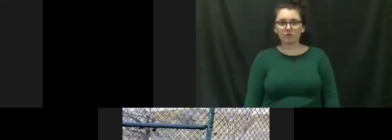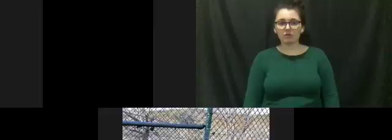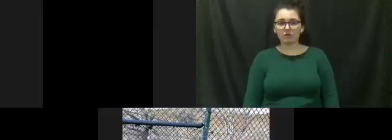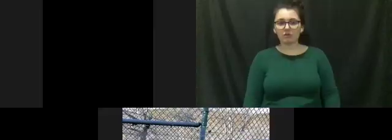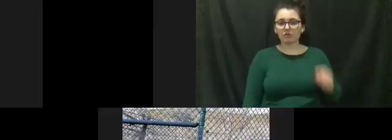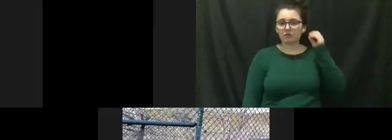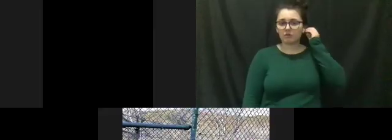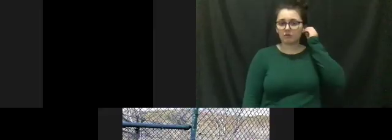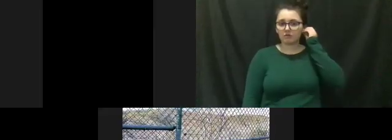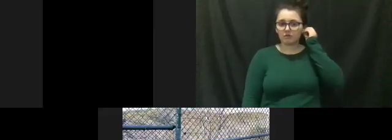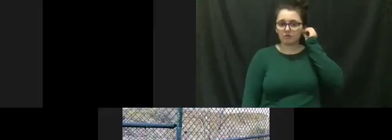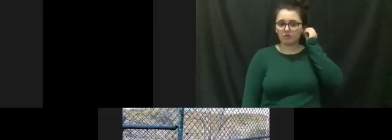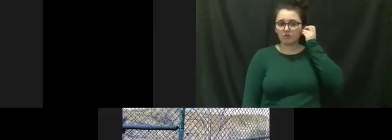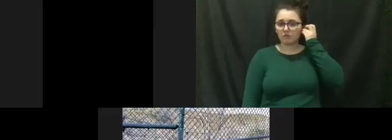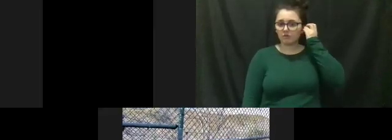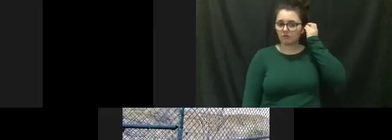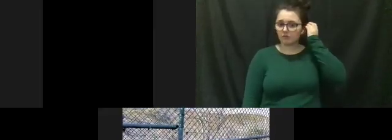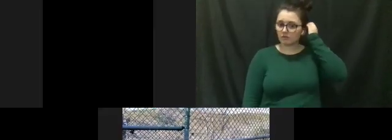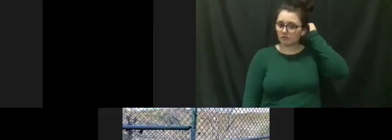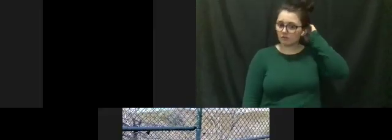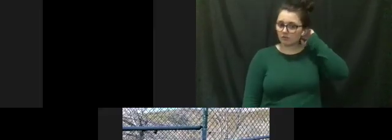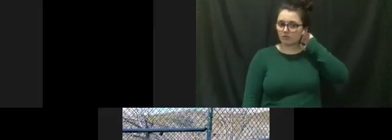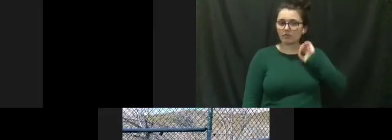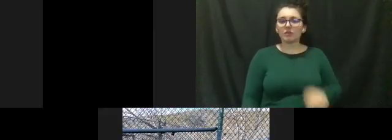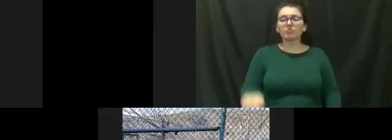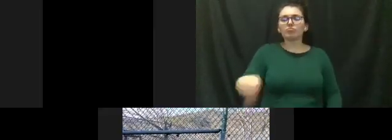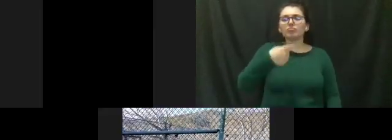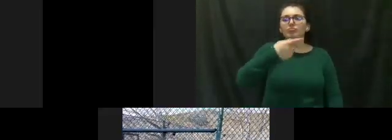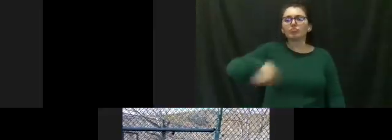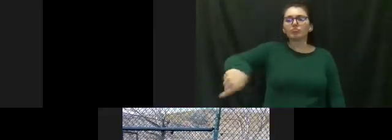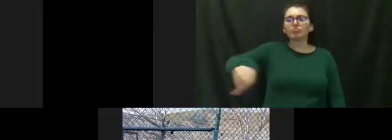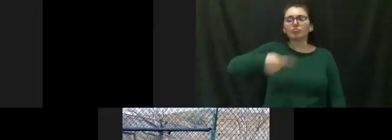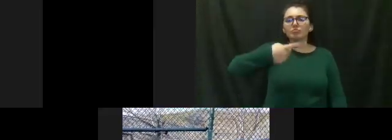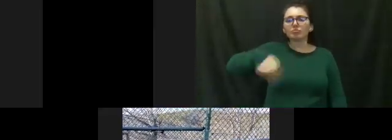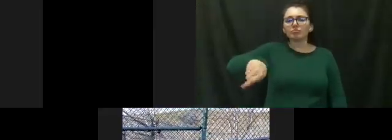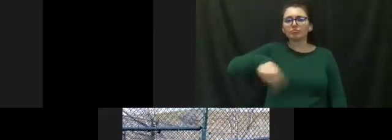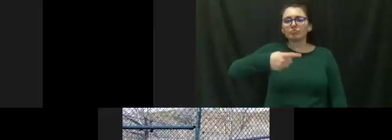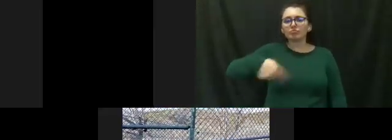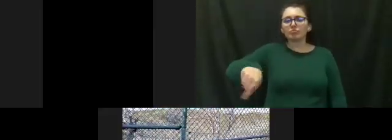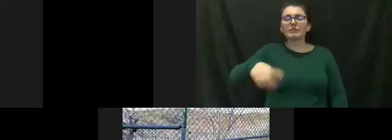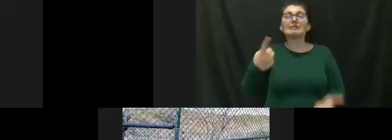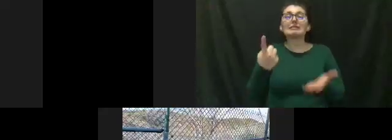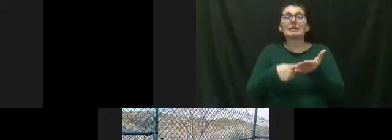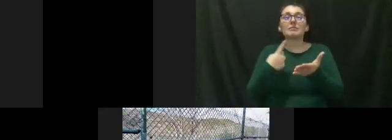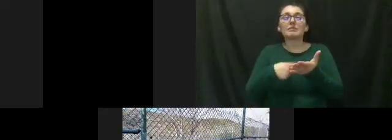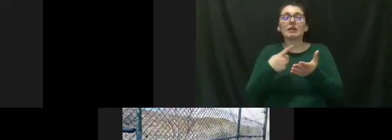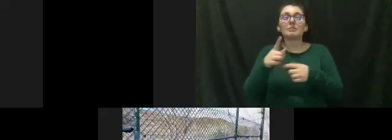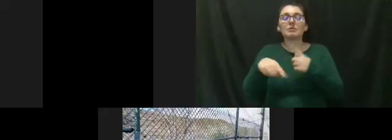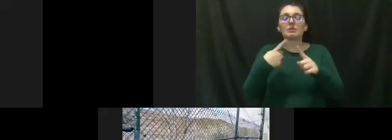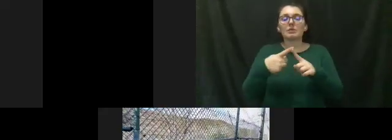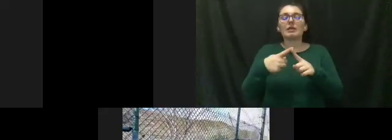Okay. Boys like to spray to mark their territory. Okay. And sometimes he considers us his pride.